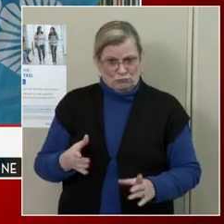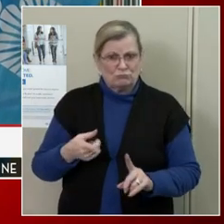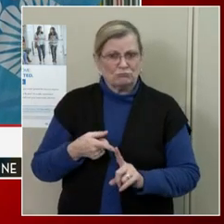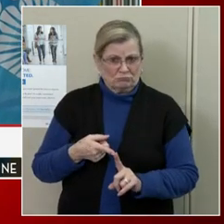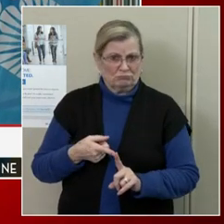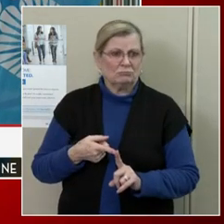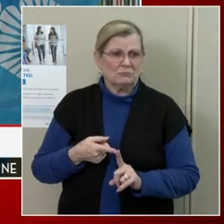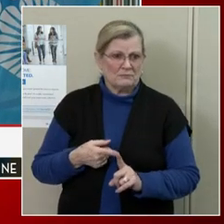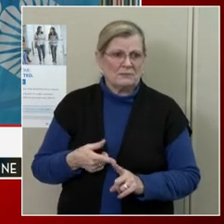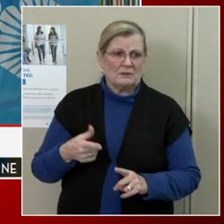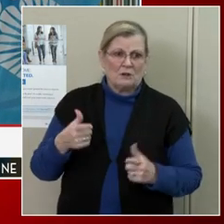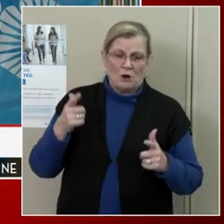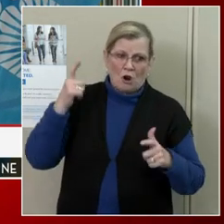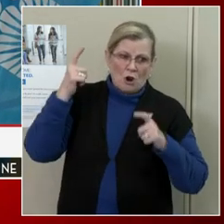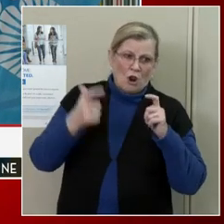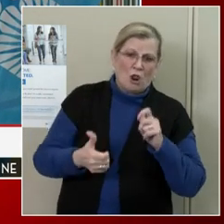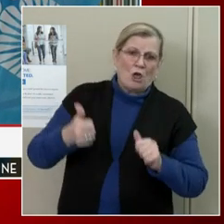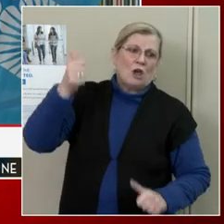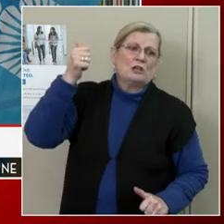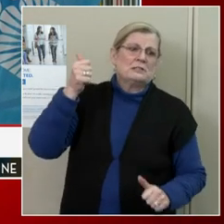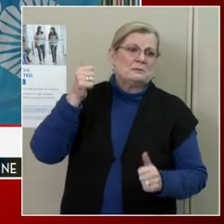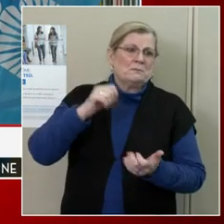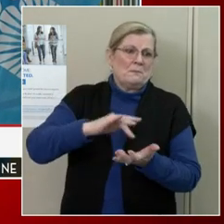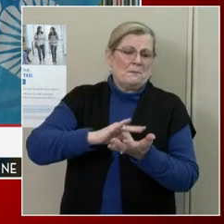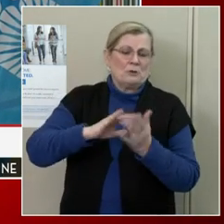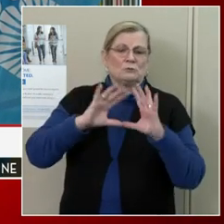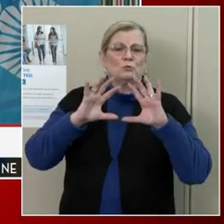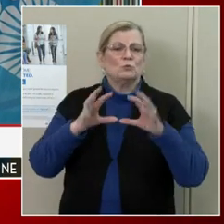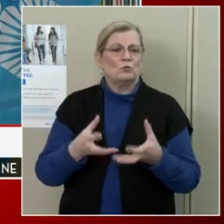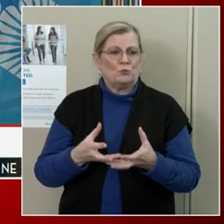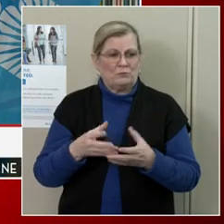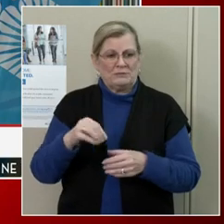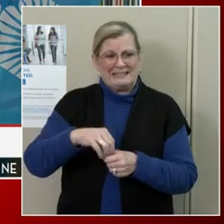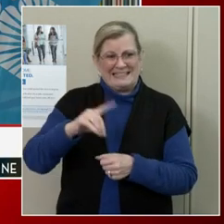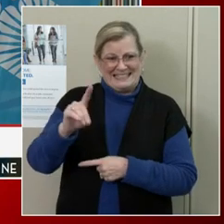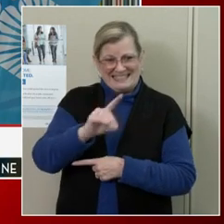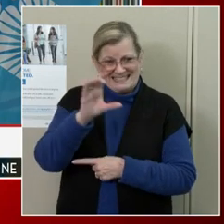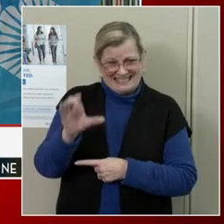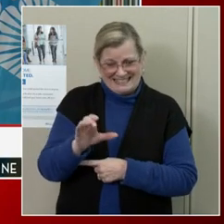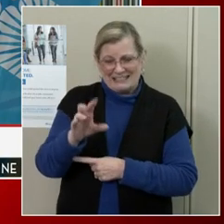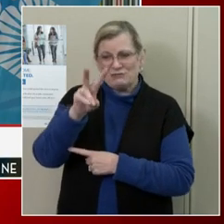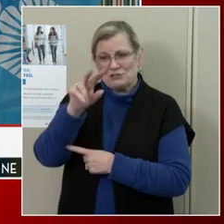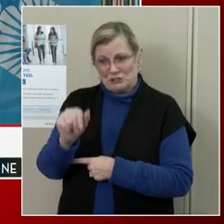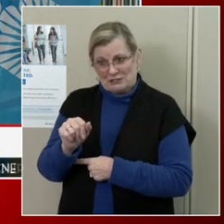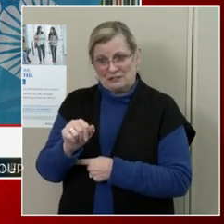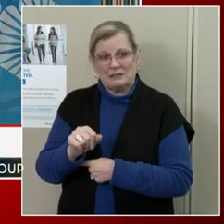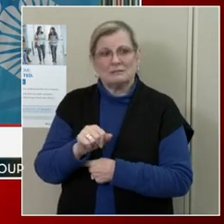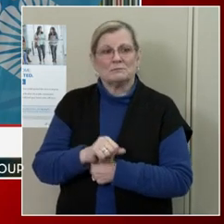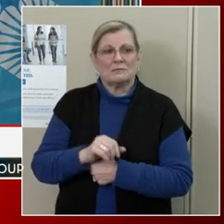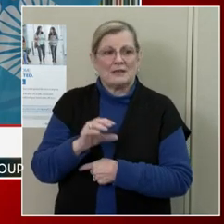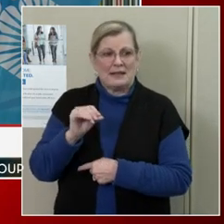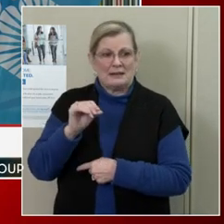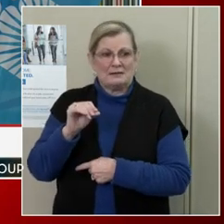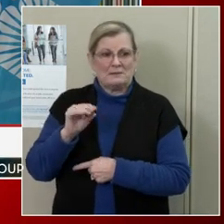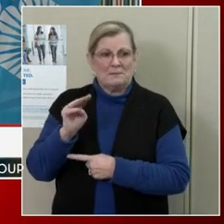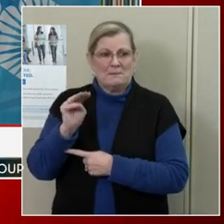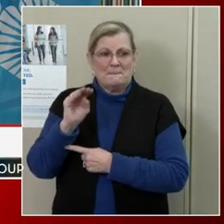medical group in the D.C., Maryland, and Virginia area, the Mid-Atlantic Permanente Medical Group. And I have the pleasure of working